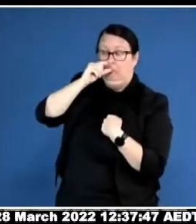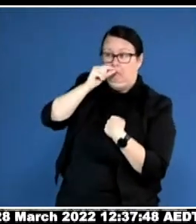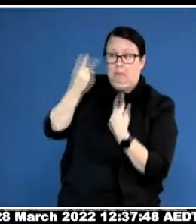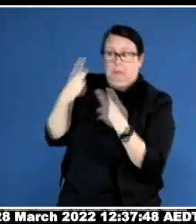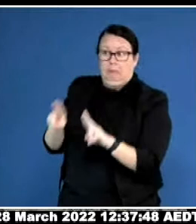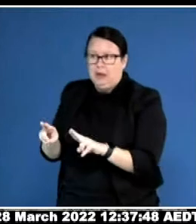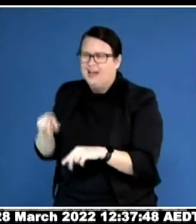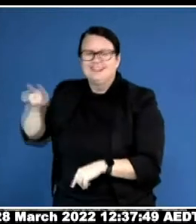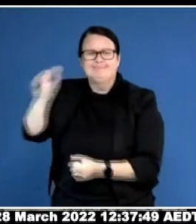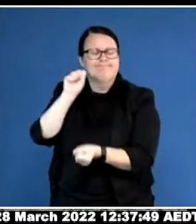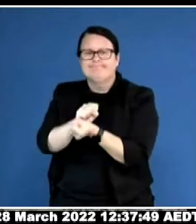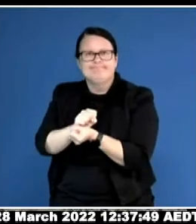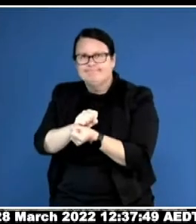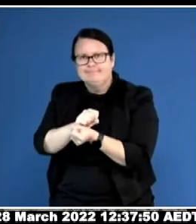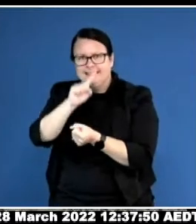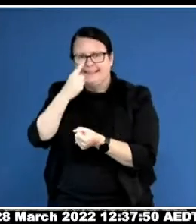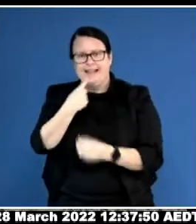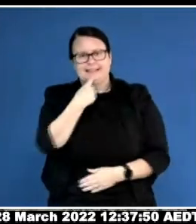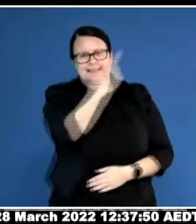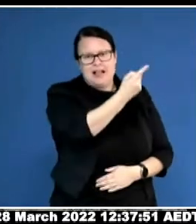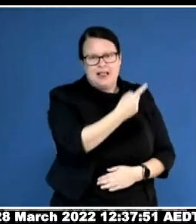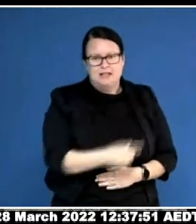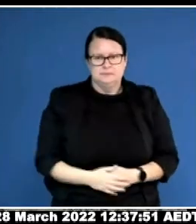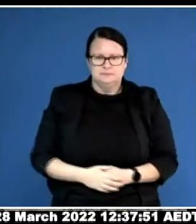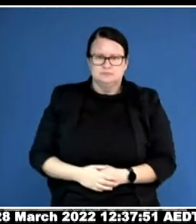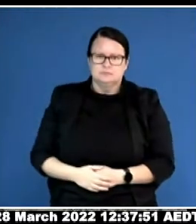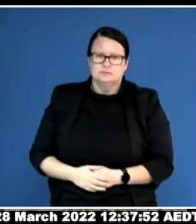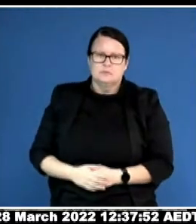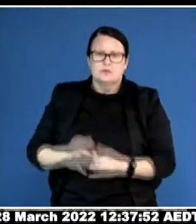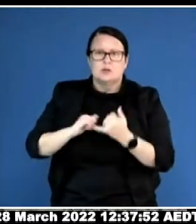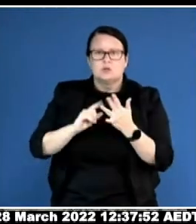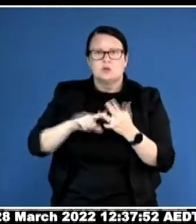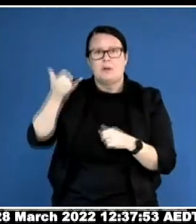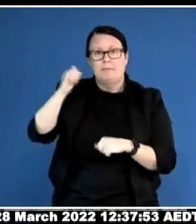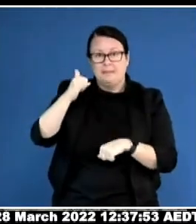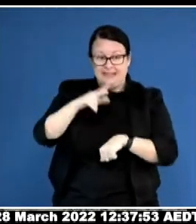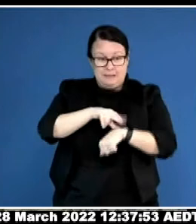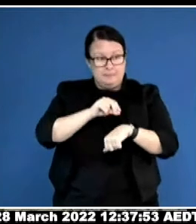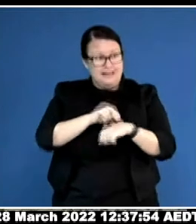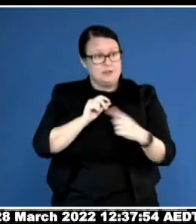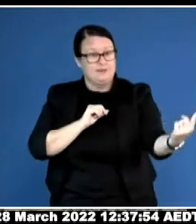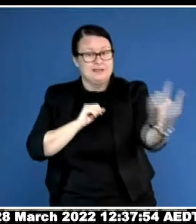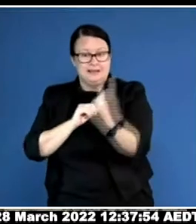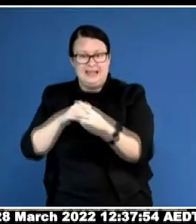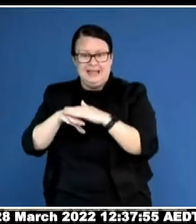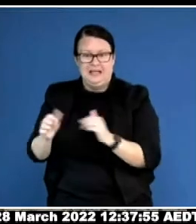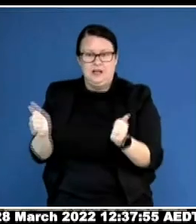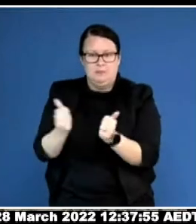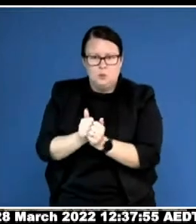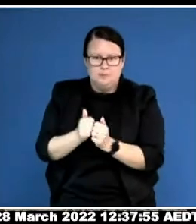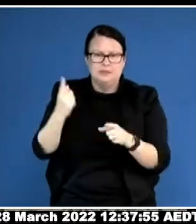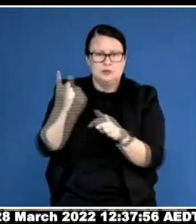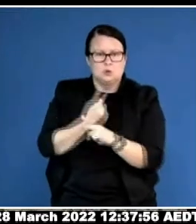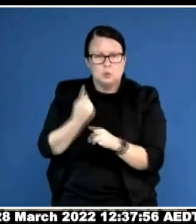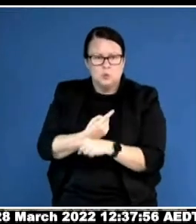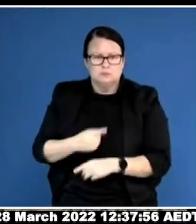position to report any of that or to even just get a police officer to come in and talk to me through my options. Mm. You know, you're talking